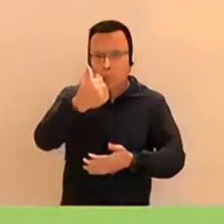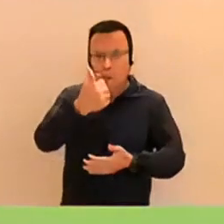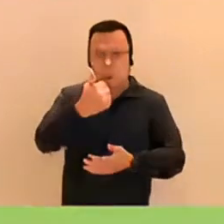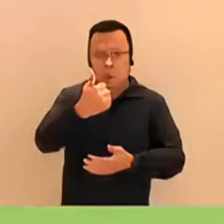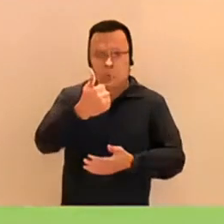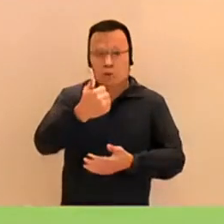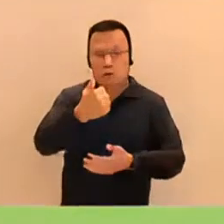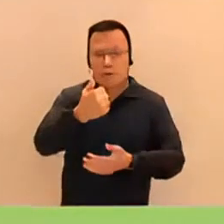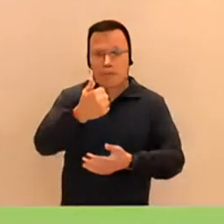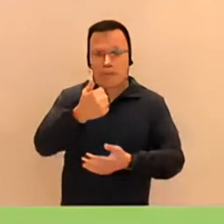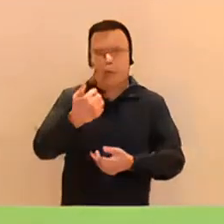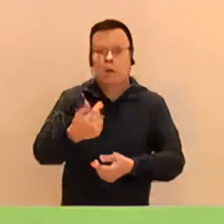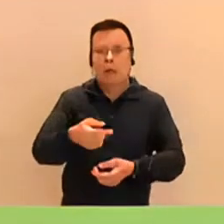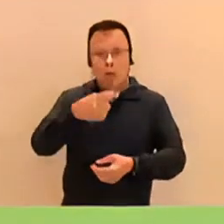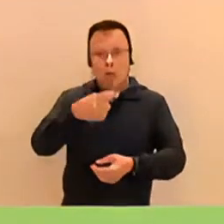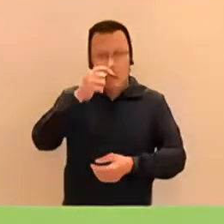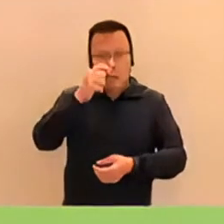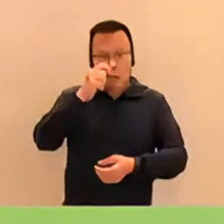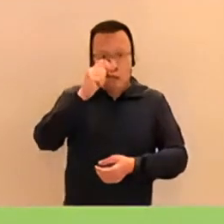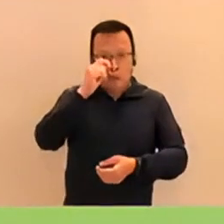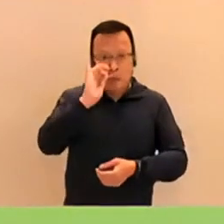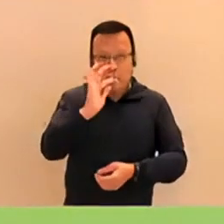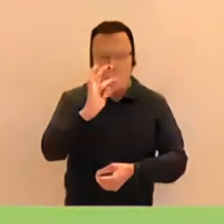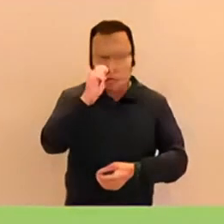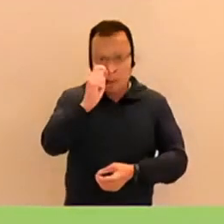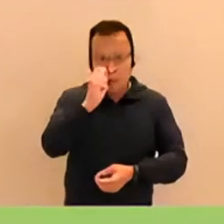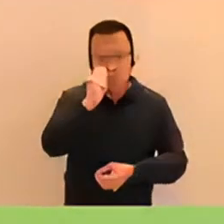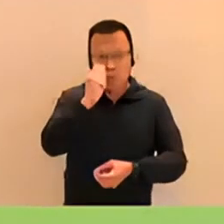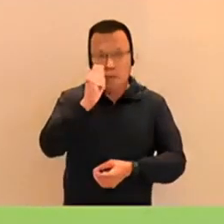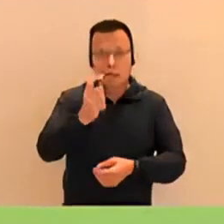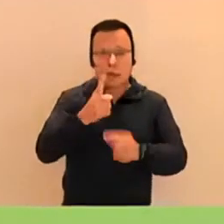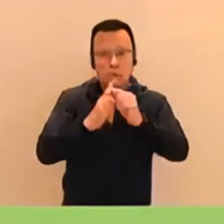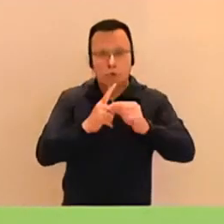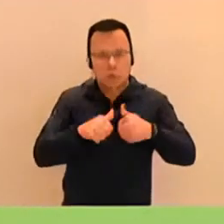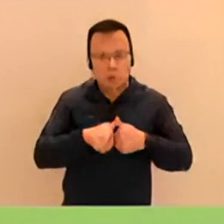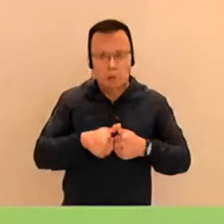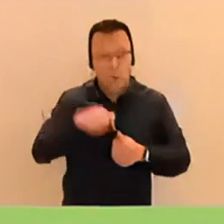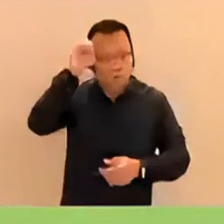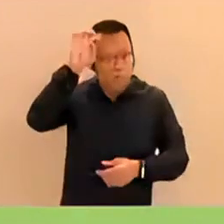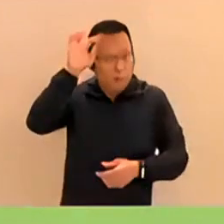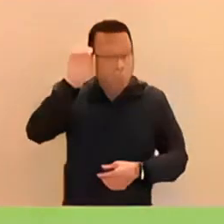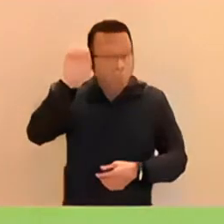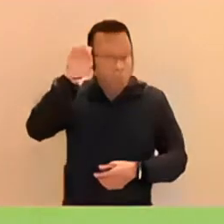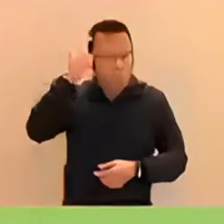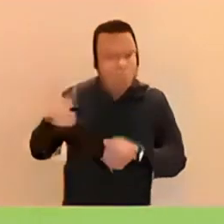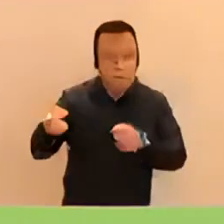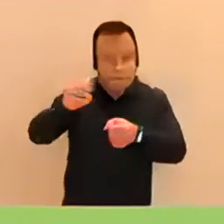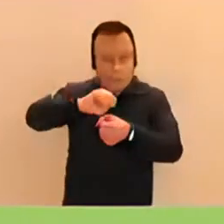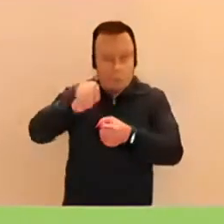and become Hong Kong's new engine for economic development.